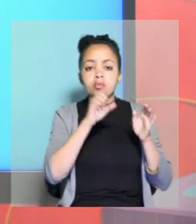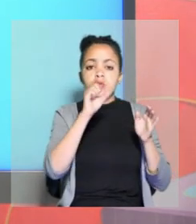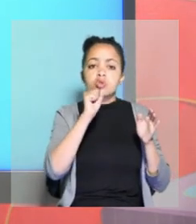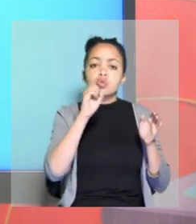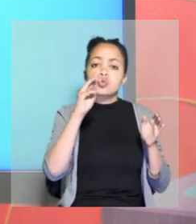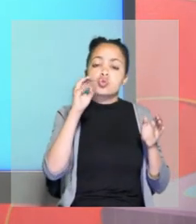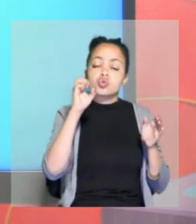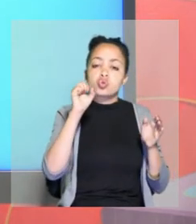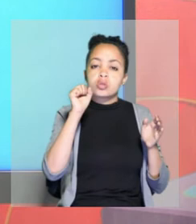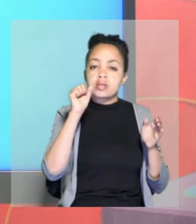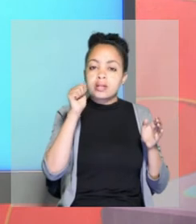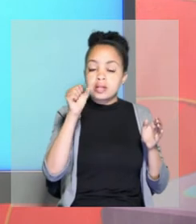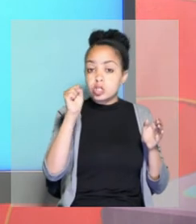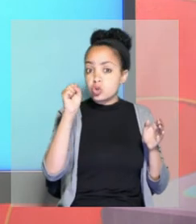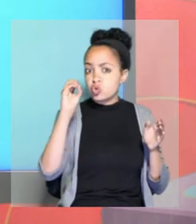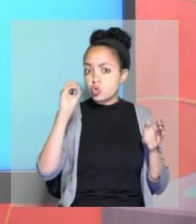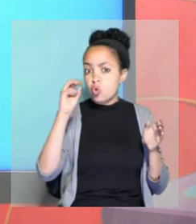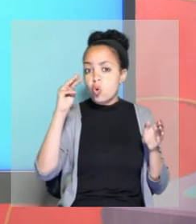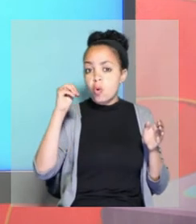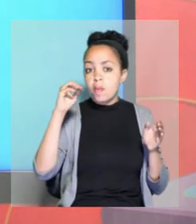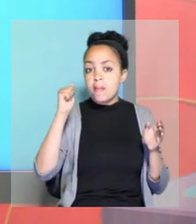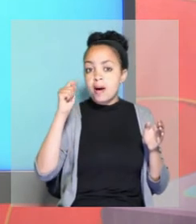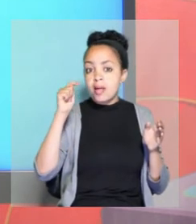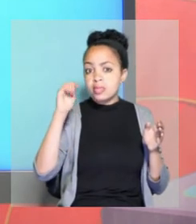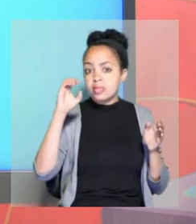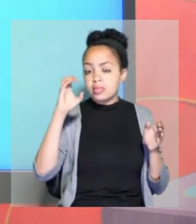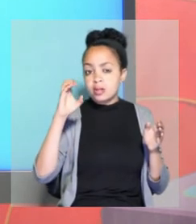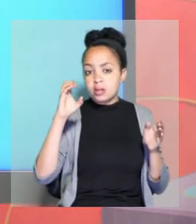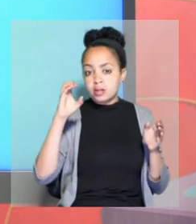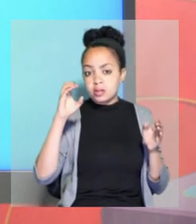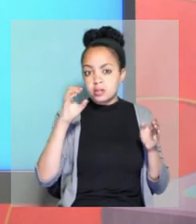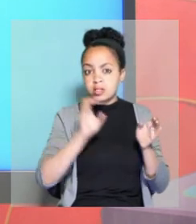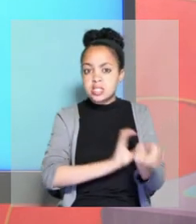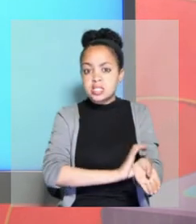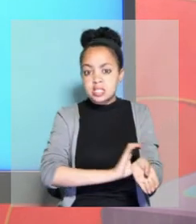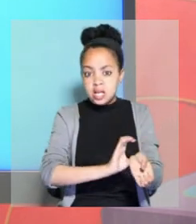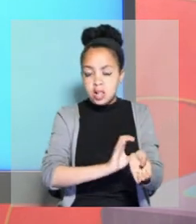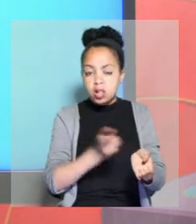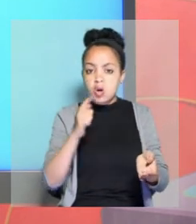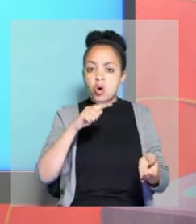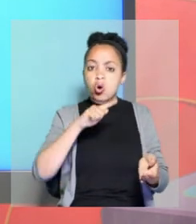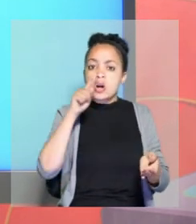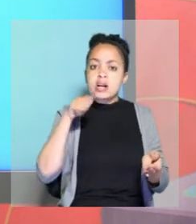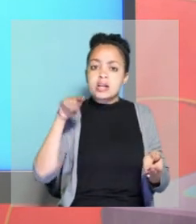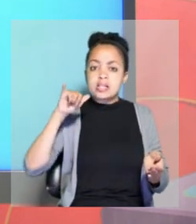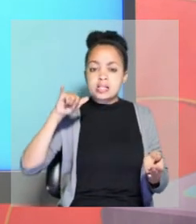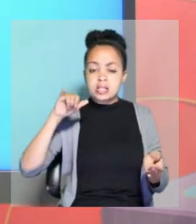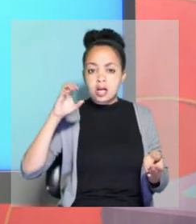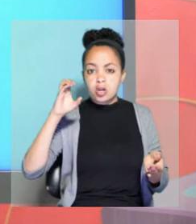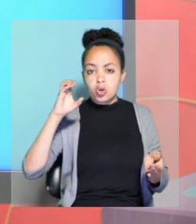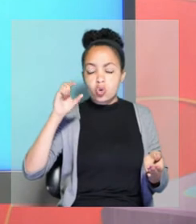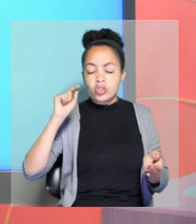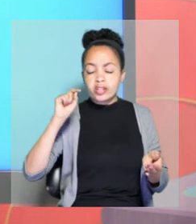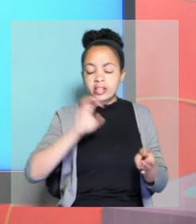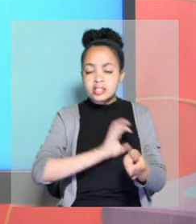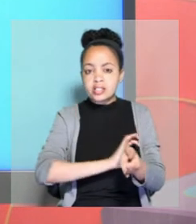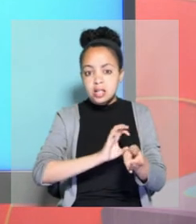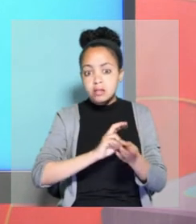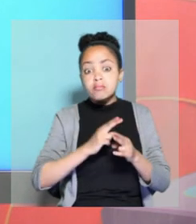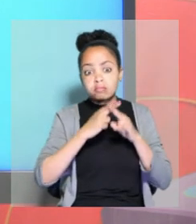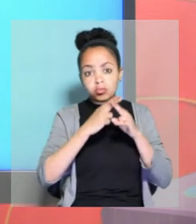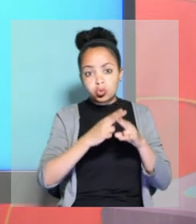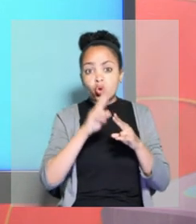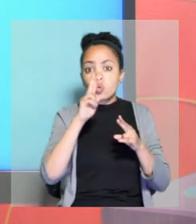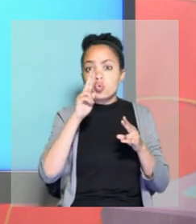cell or body cell, cells like zygotic cell, they are considered as